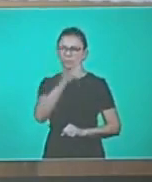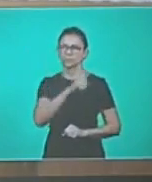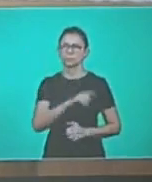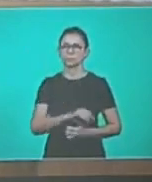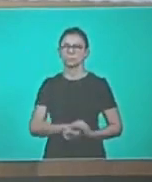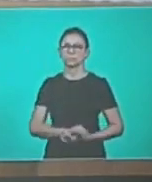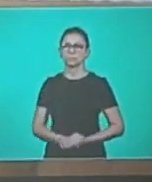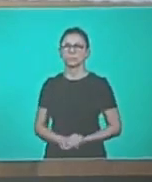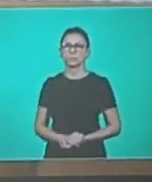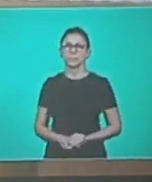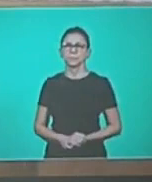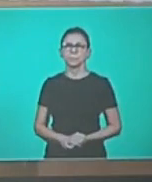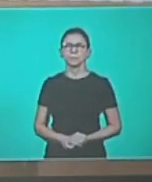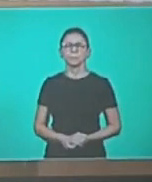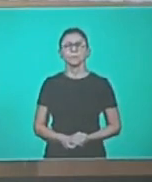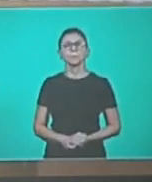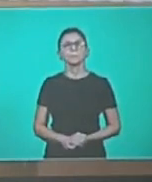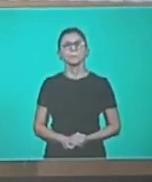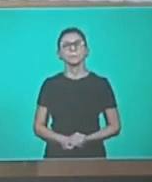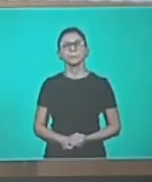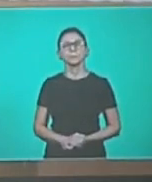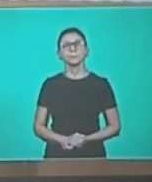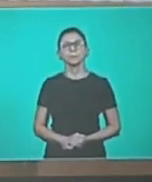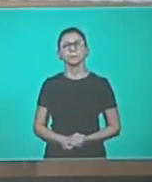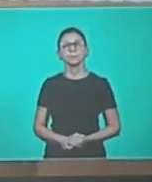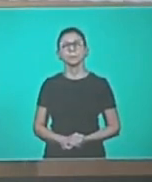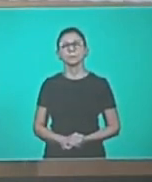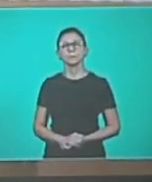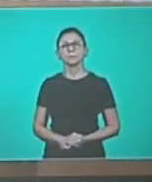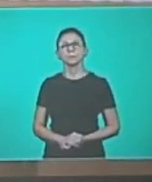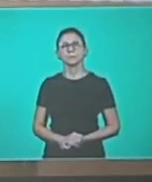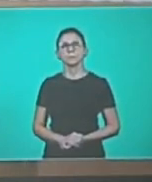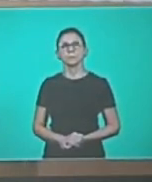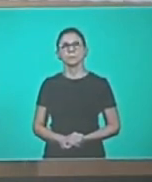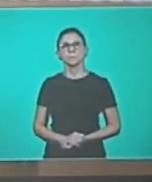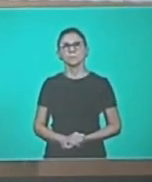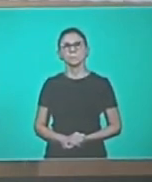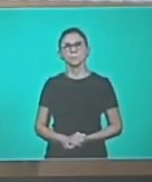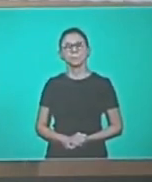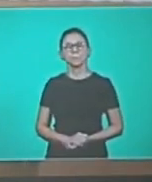next Sunday, do not do anything but